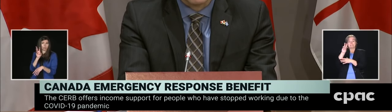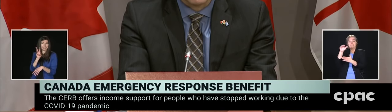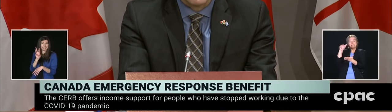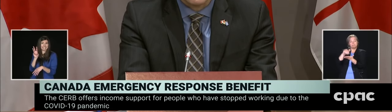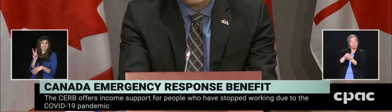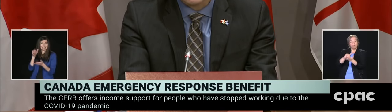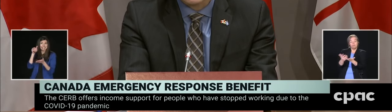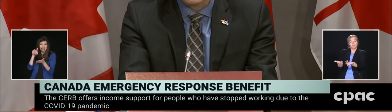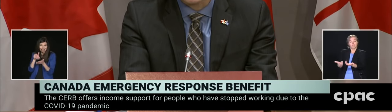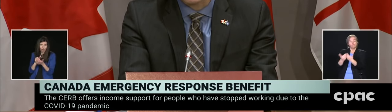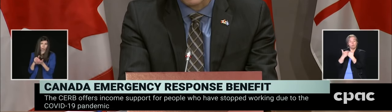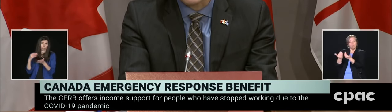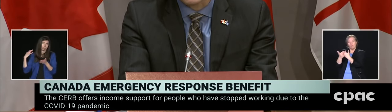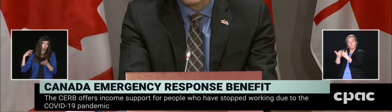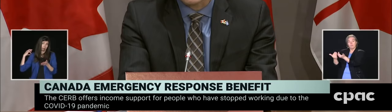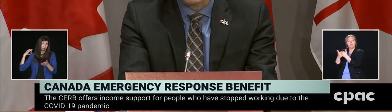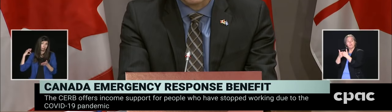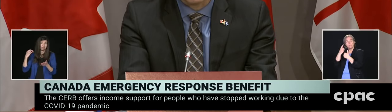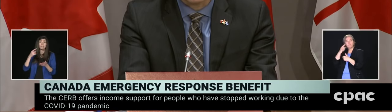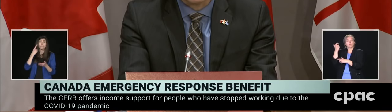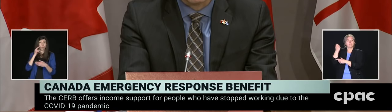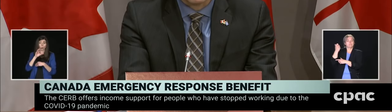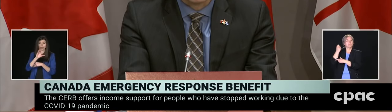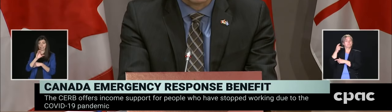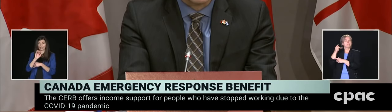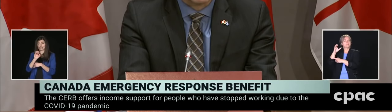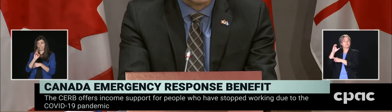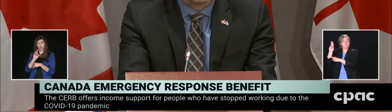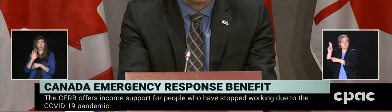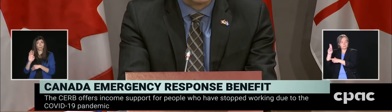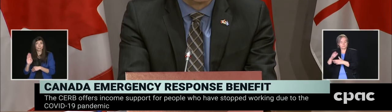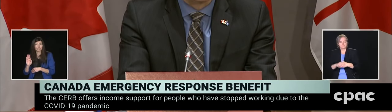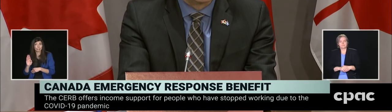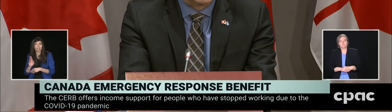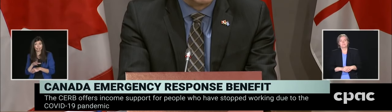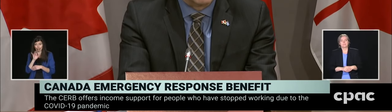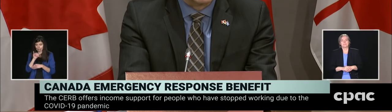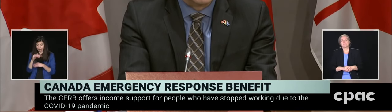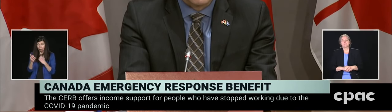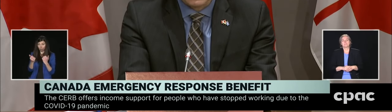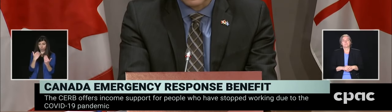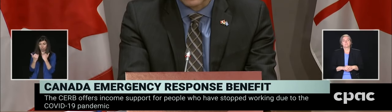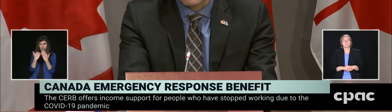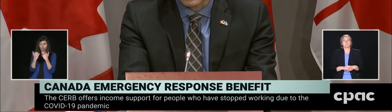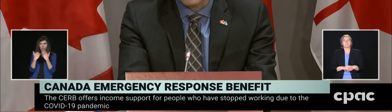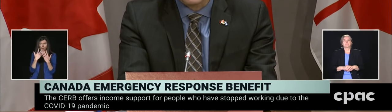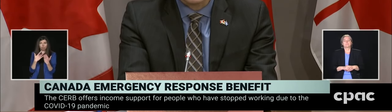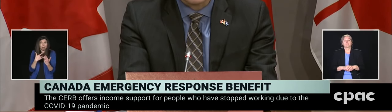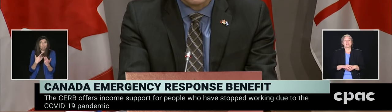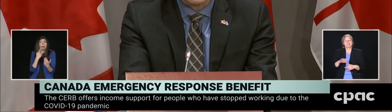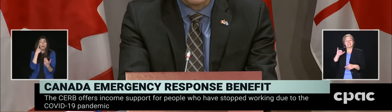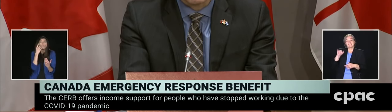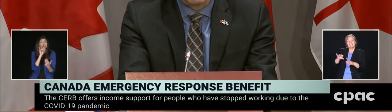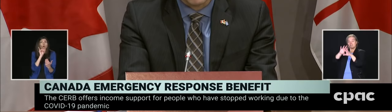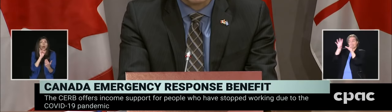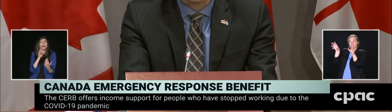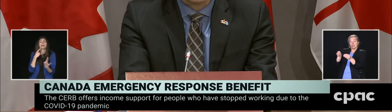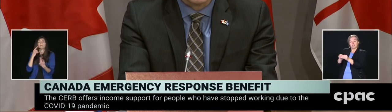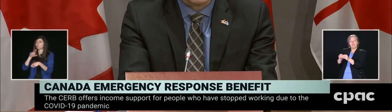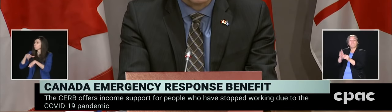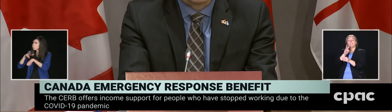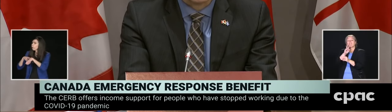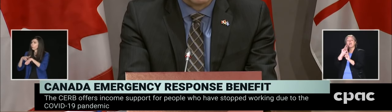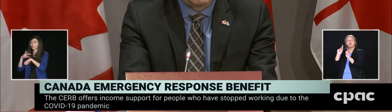Response Benefit. This is in one day the equivalent of what we typically receive over 6 months in terms of